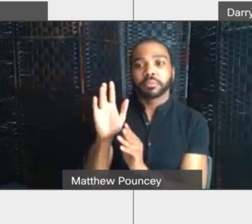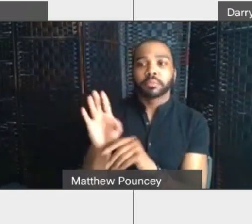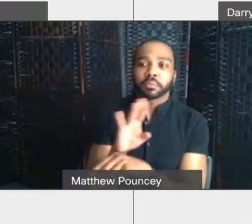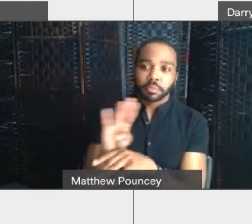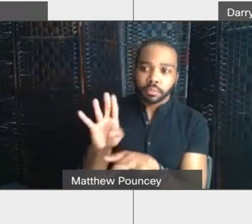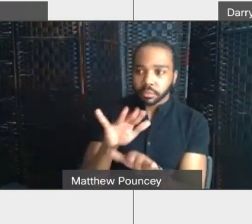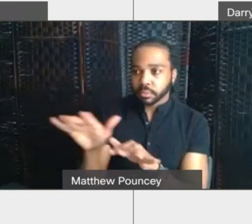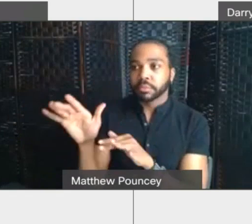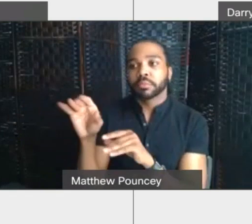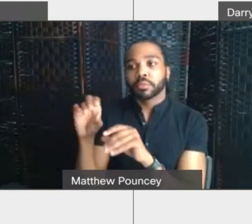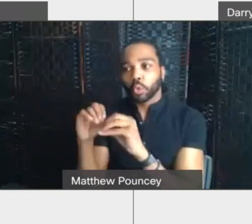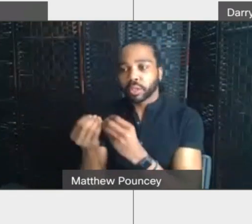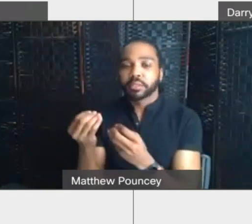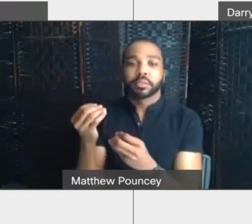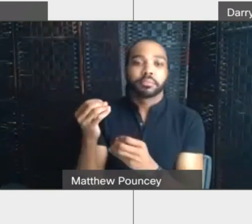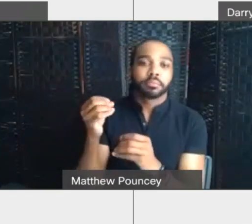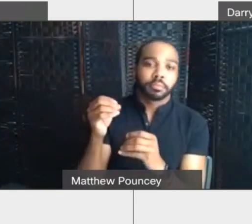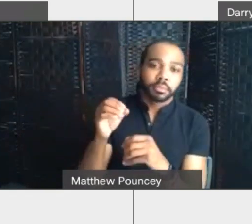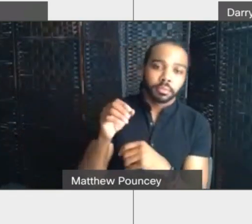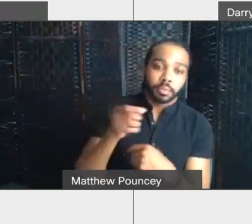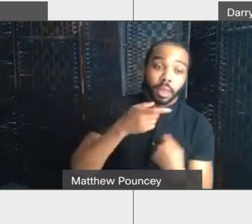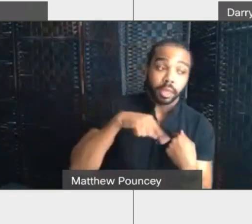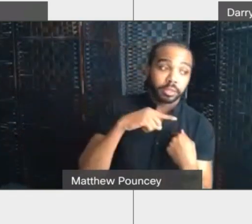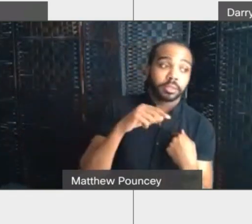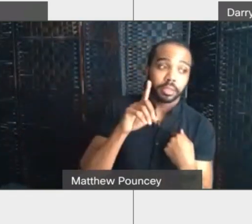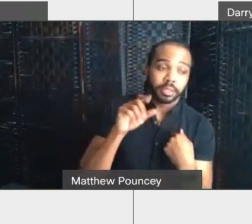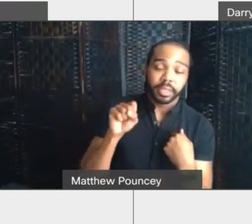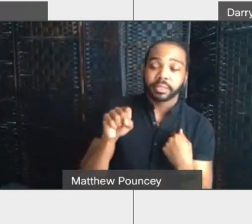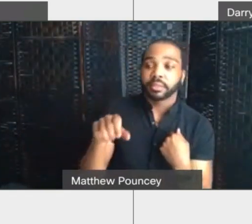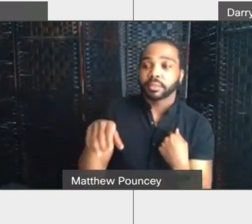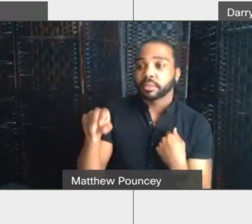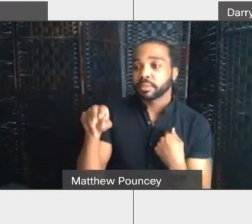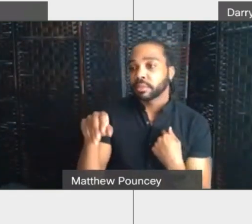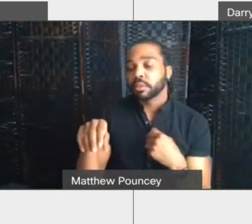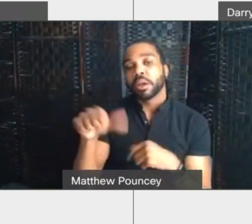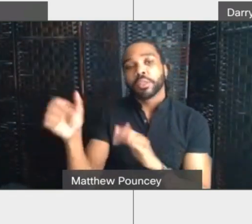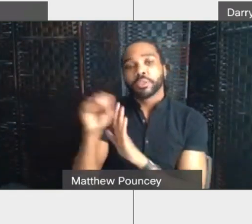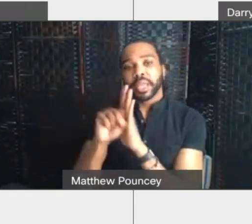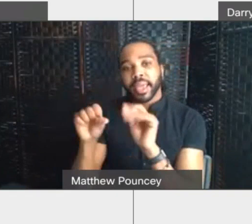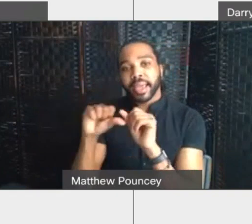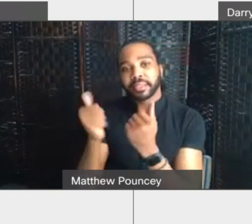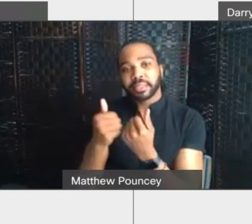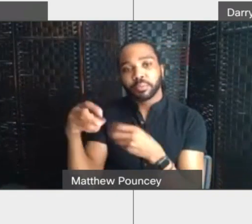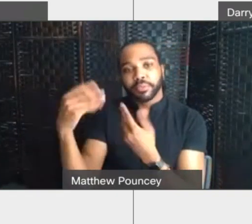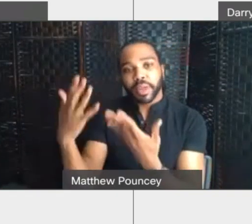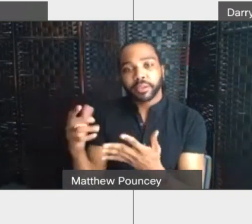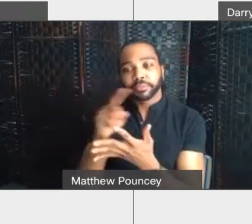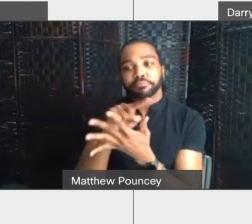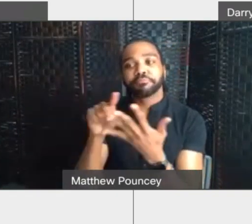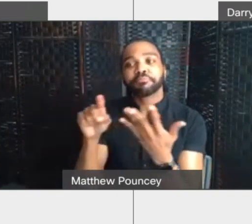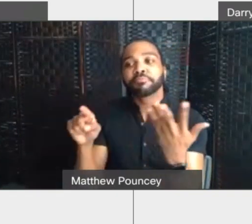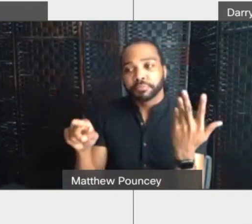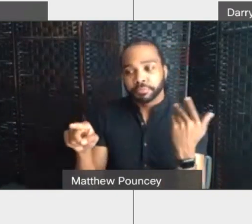and NASDs and all, you know, other state agency DD providers, so that we could